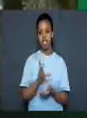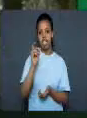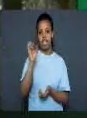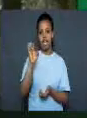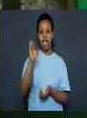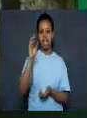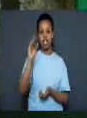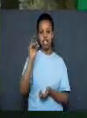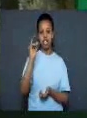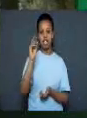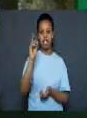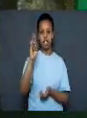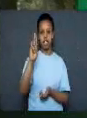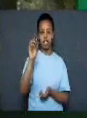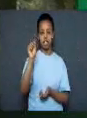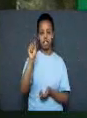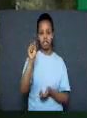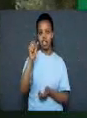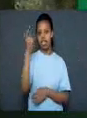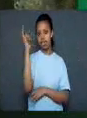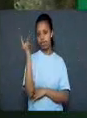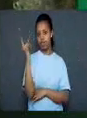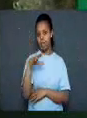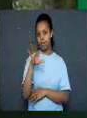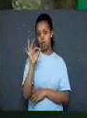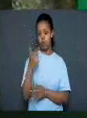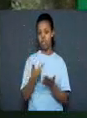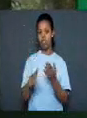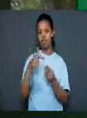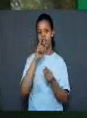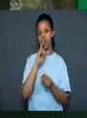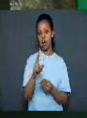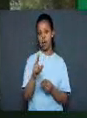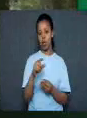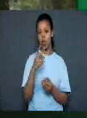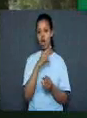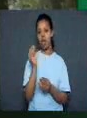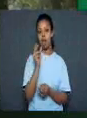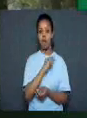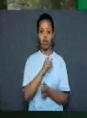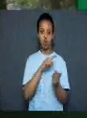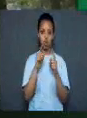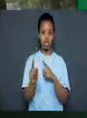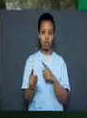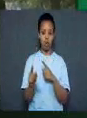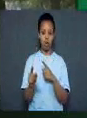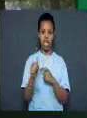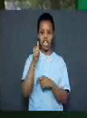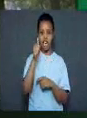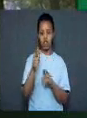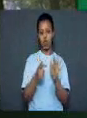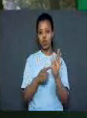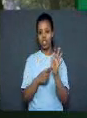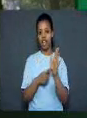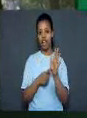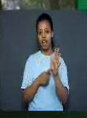Deciduous trees are found in temperate forests and are characterized by losing their